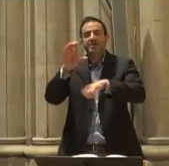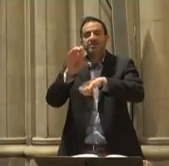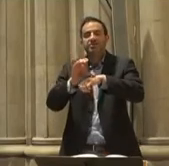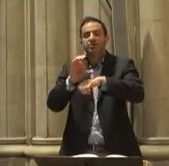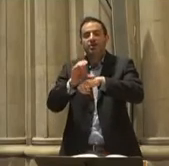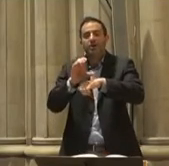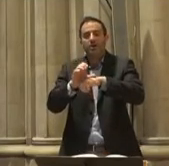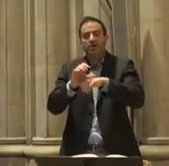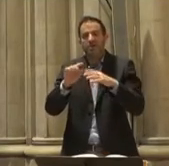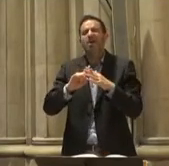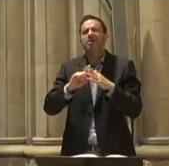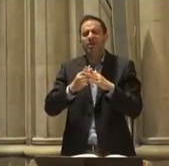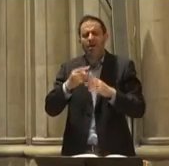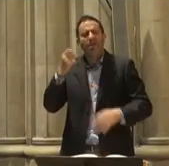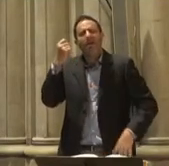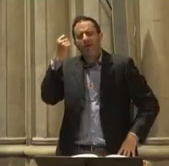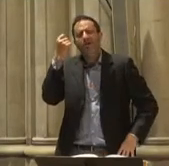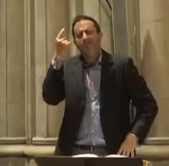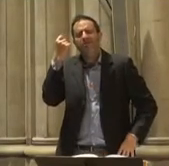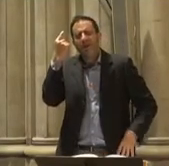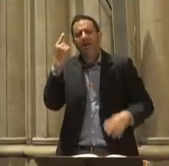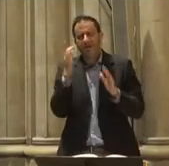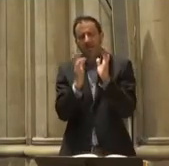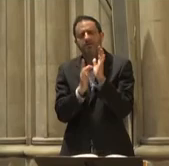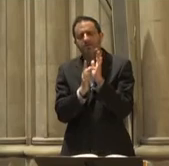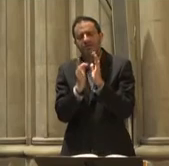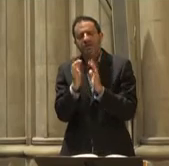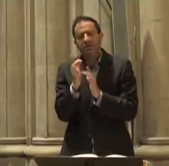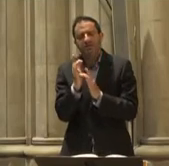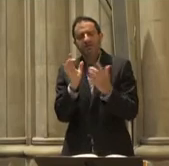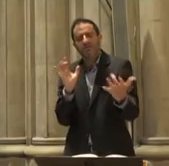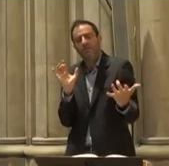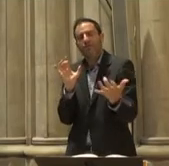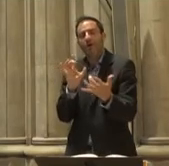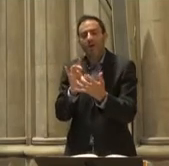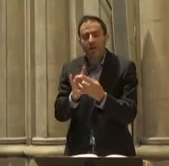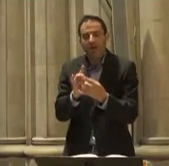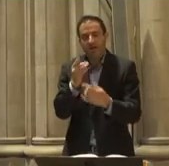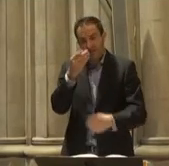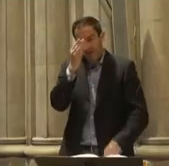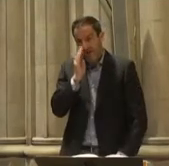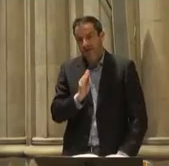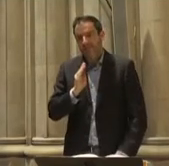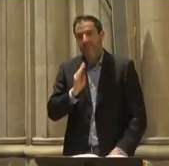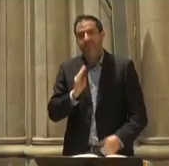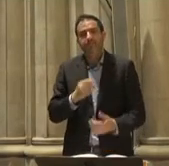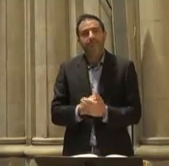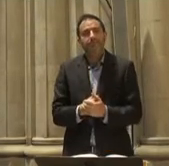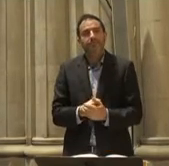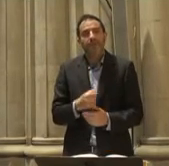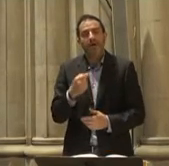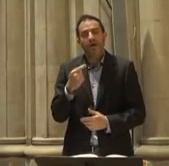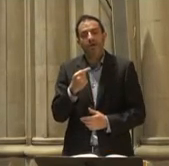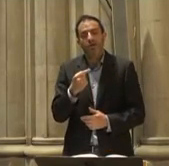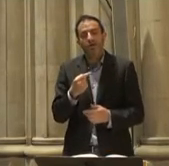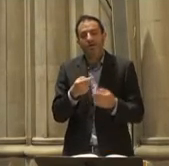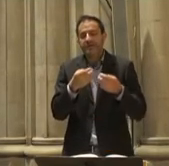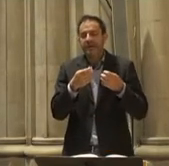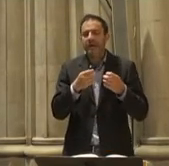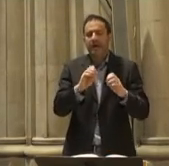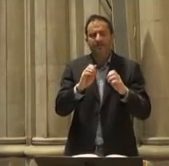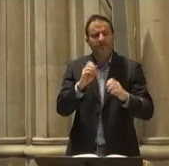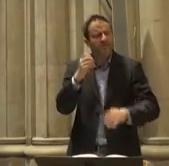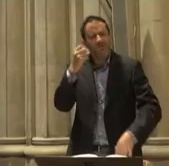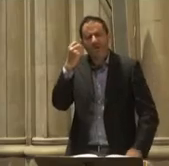to understand and define how this Jesus, the Christ, related to God, there was a growing effort to